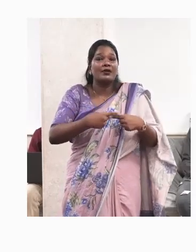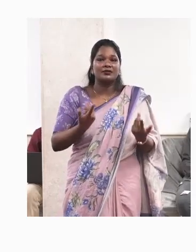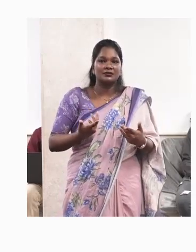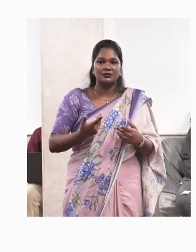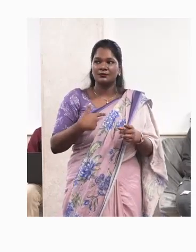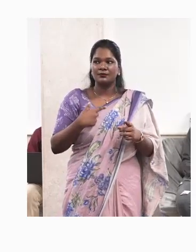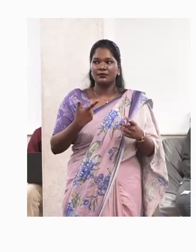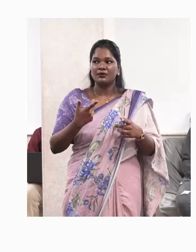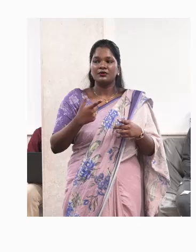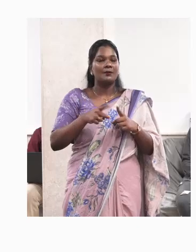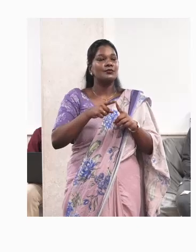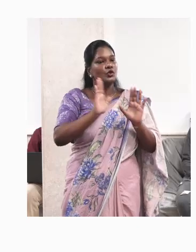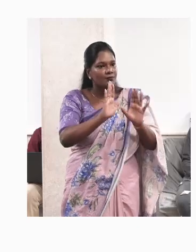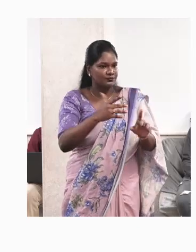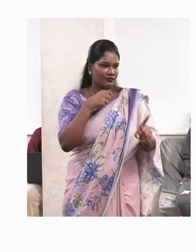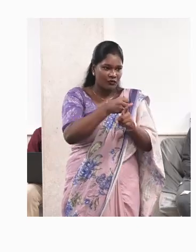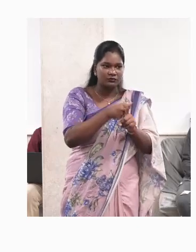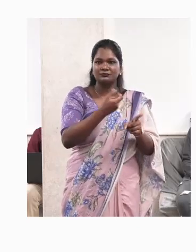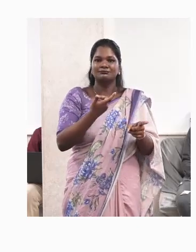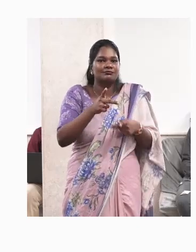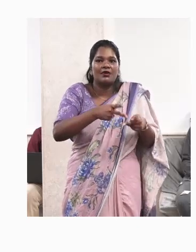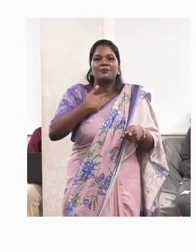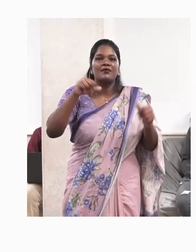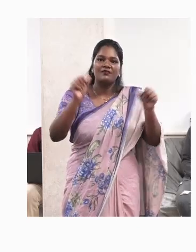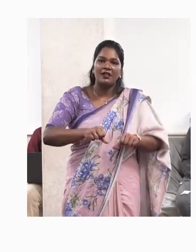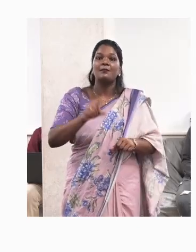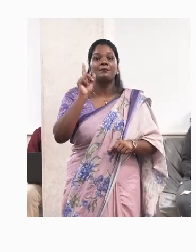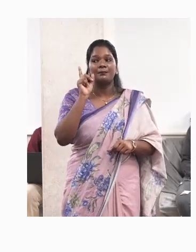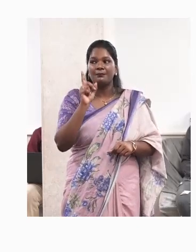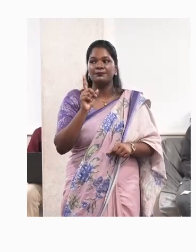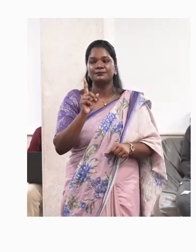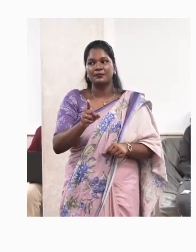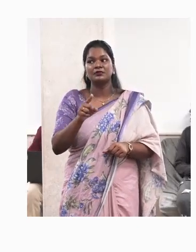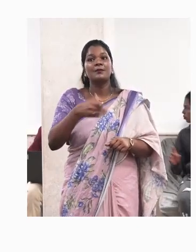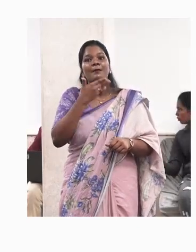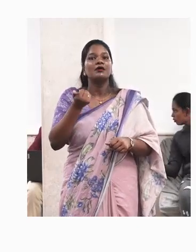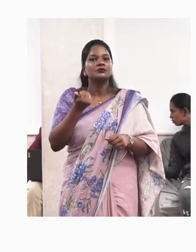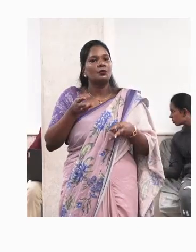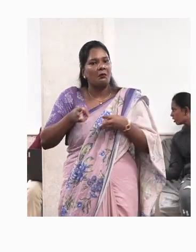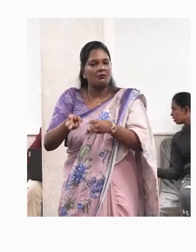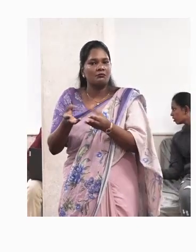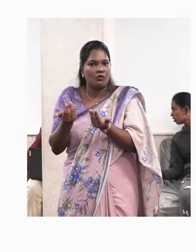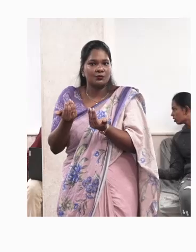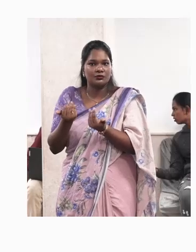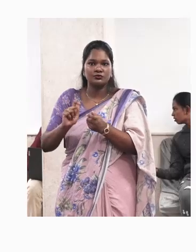that control and resistance yields the best results.